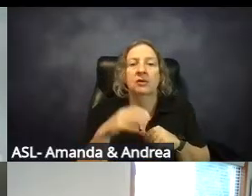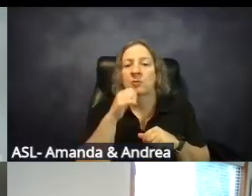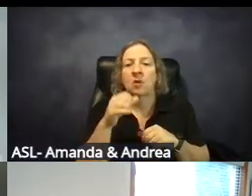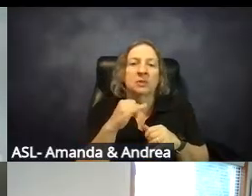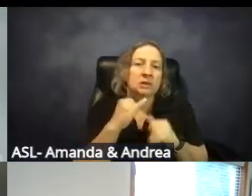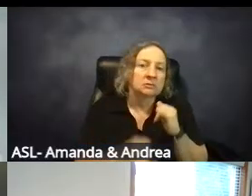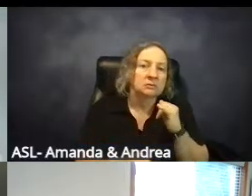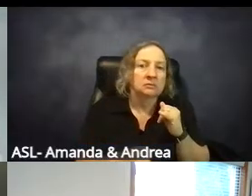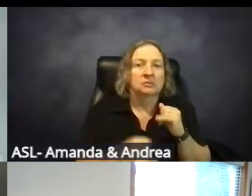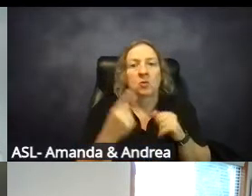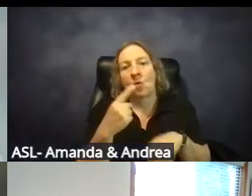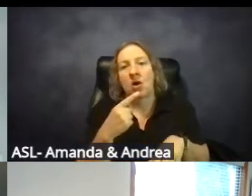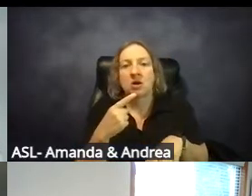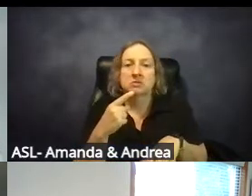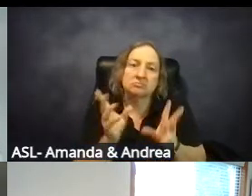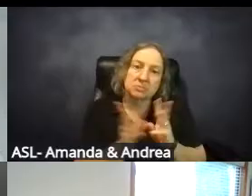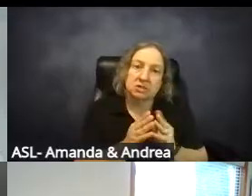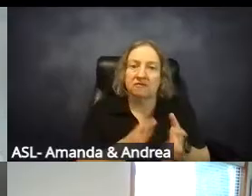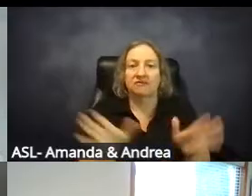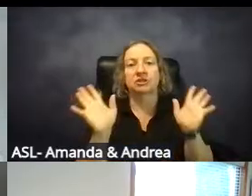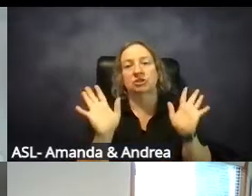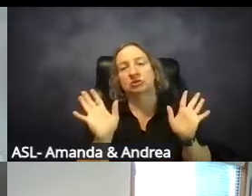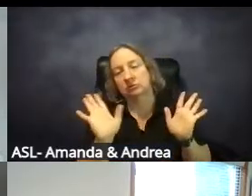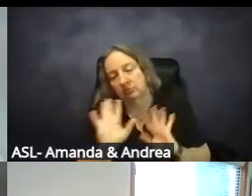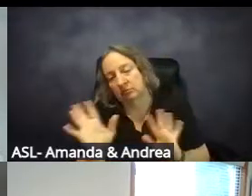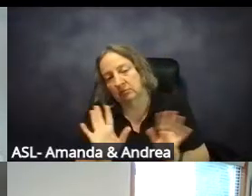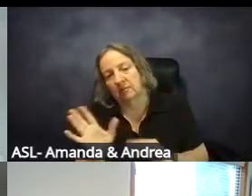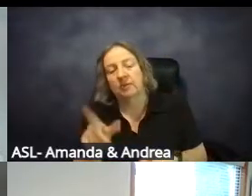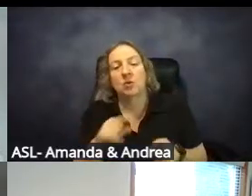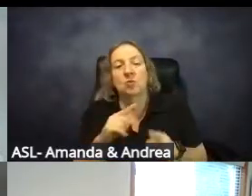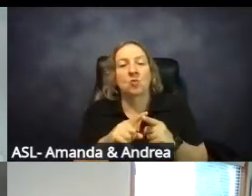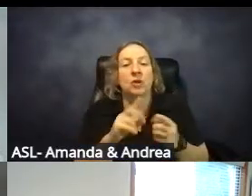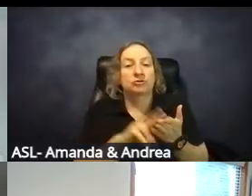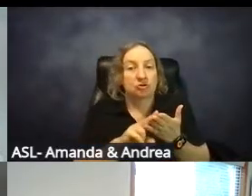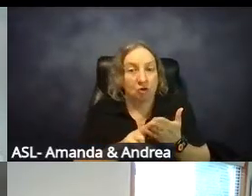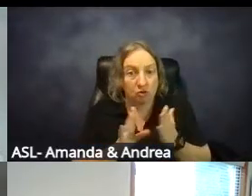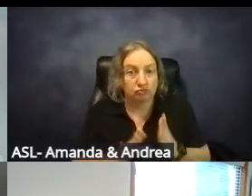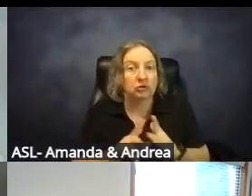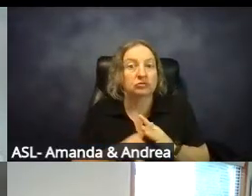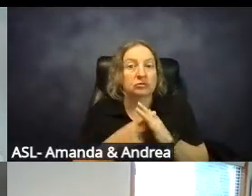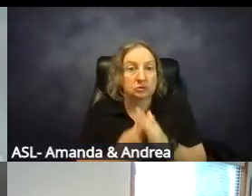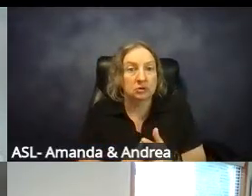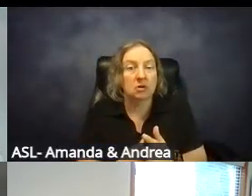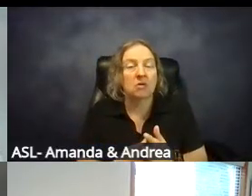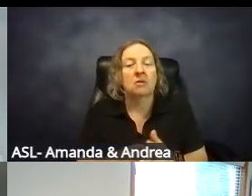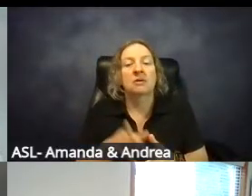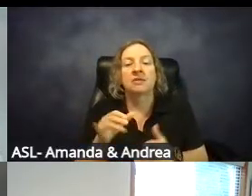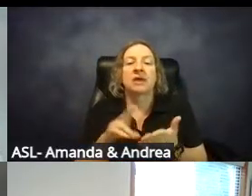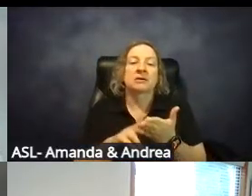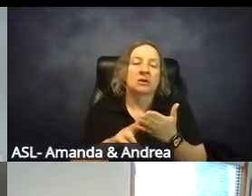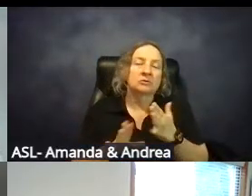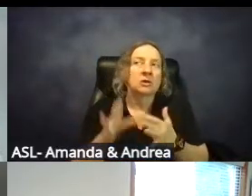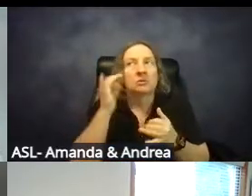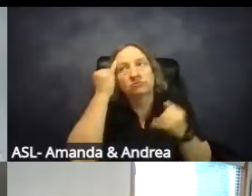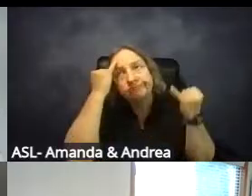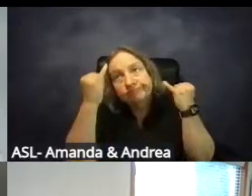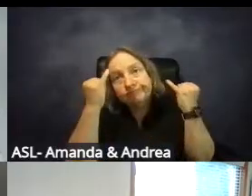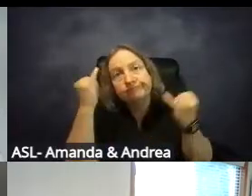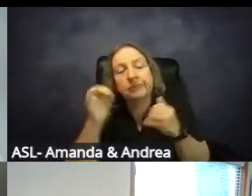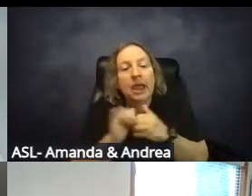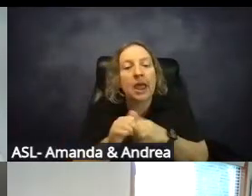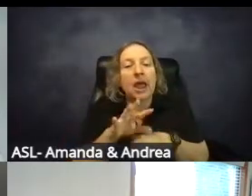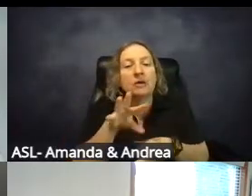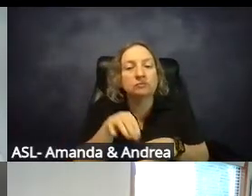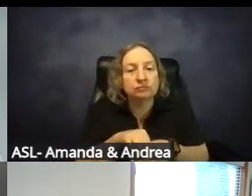and done type situation. Once we get a contractor on board, he's going to have some ideas of how to